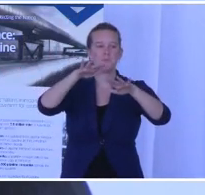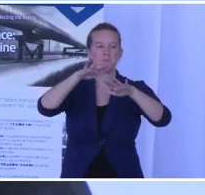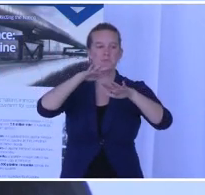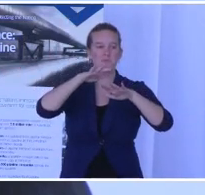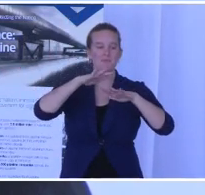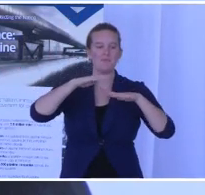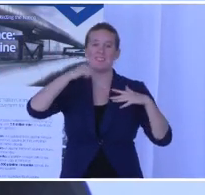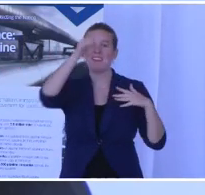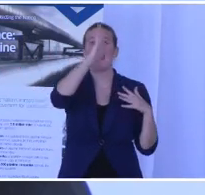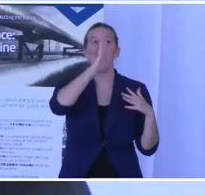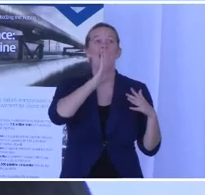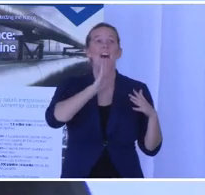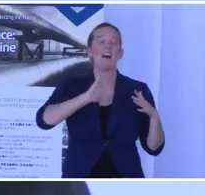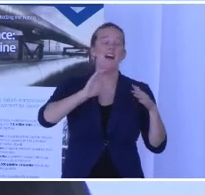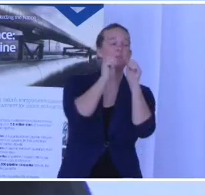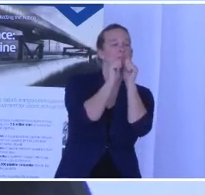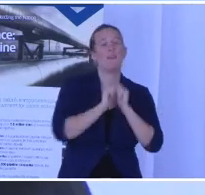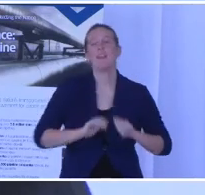foam. God